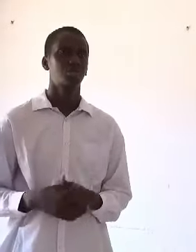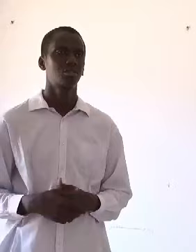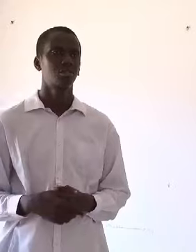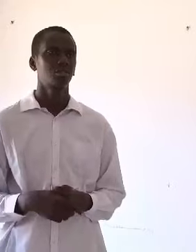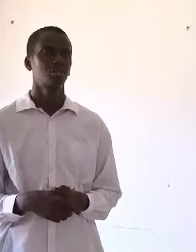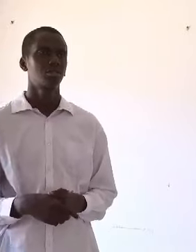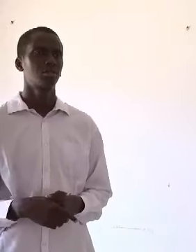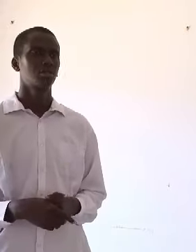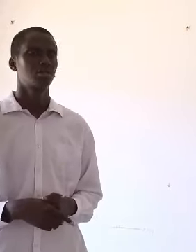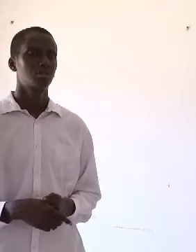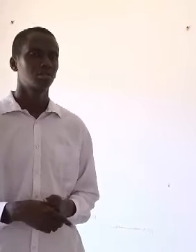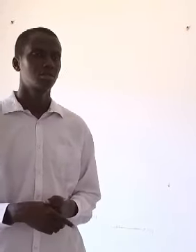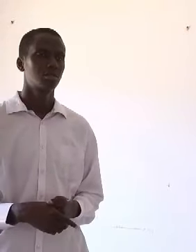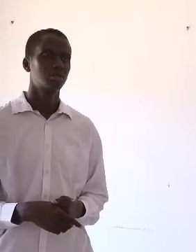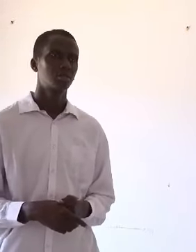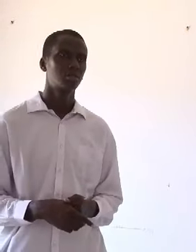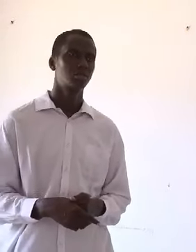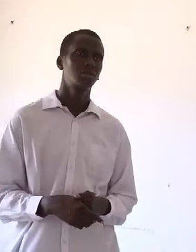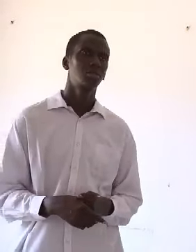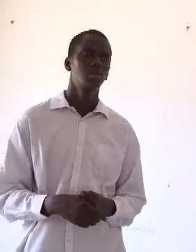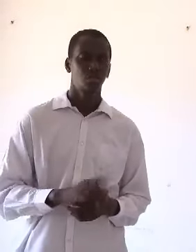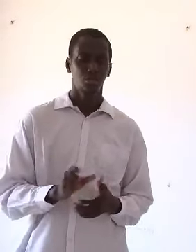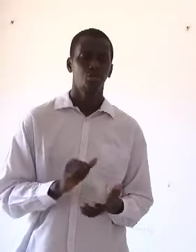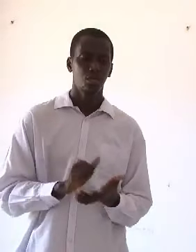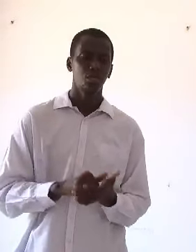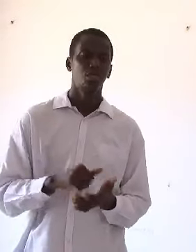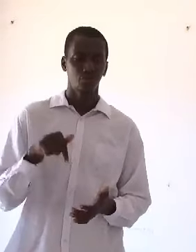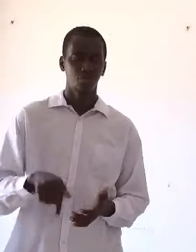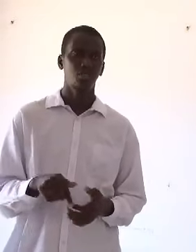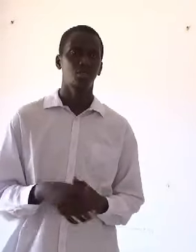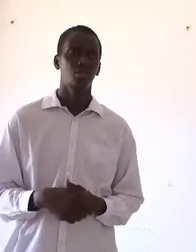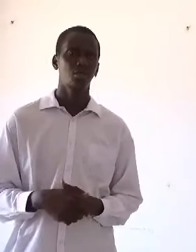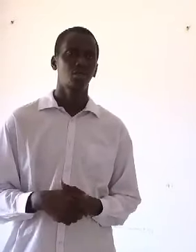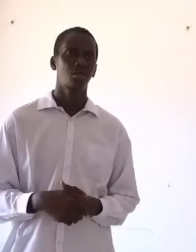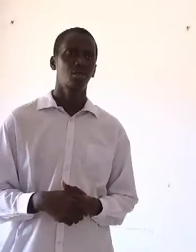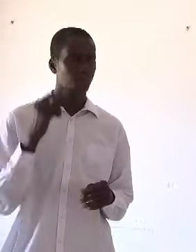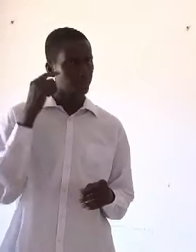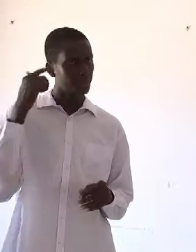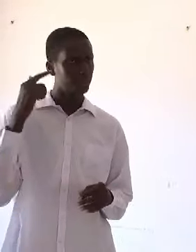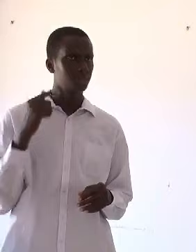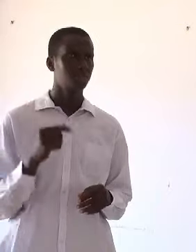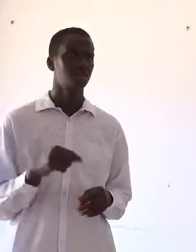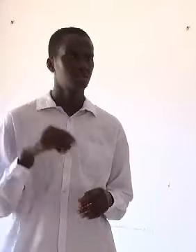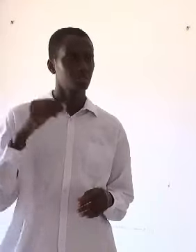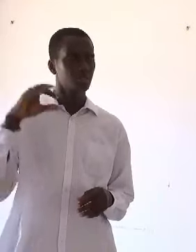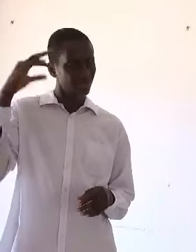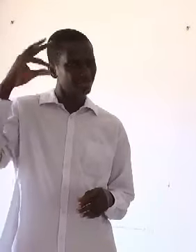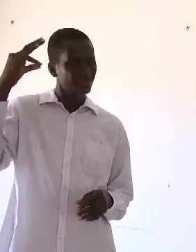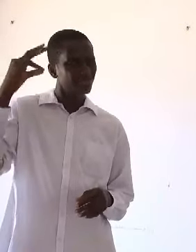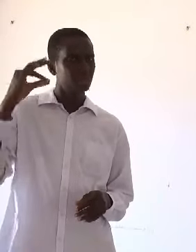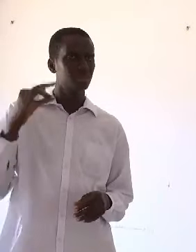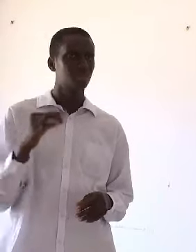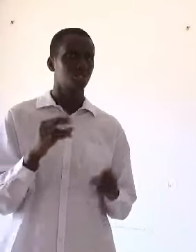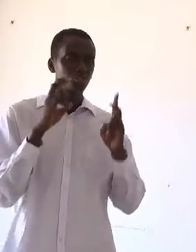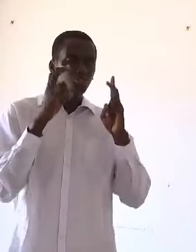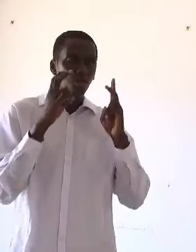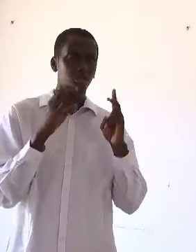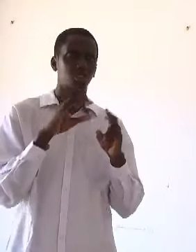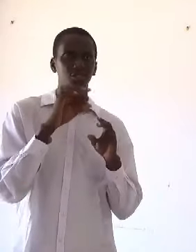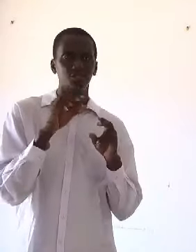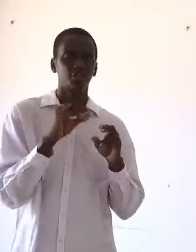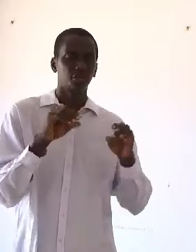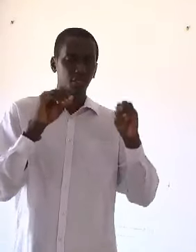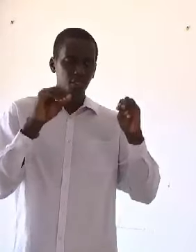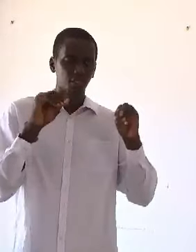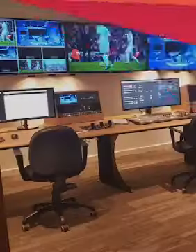trained to do such type of thing. So I think this is where we are going to end for today. I do hope that this